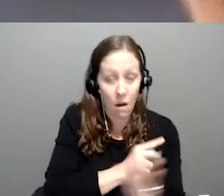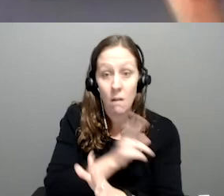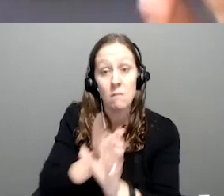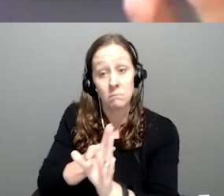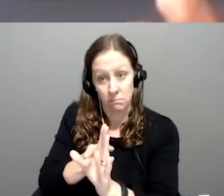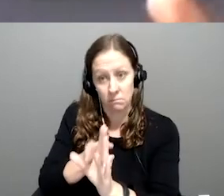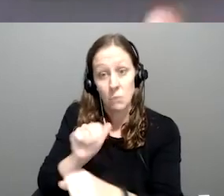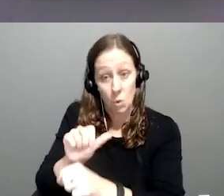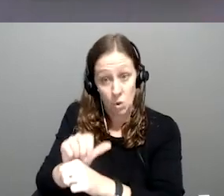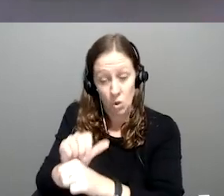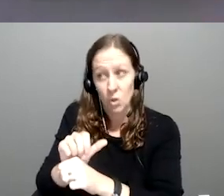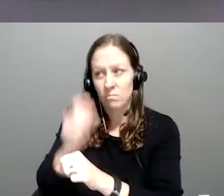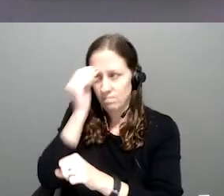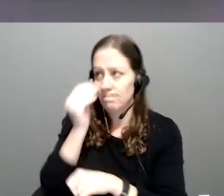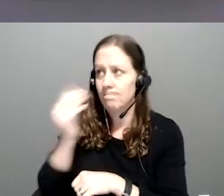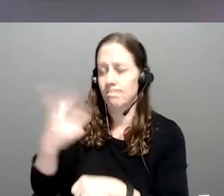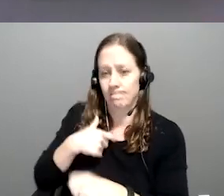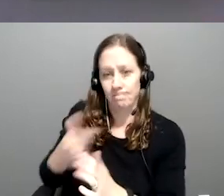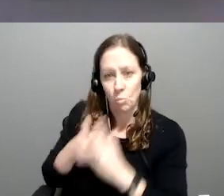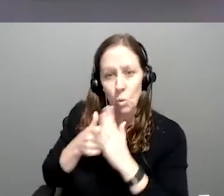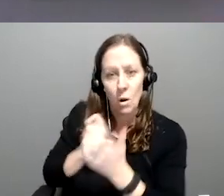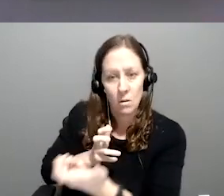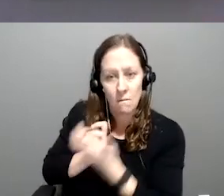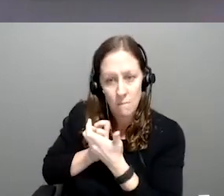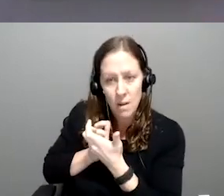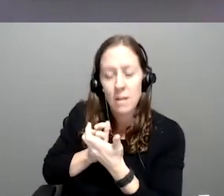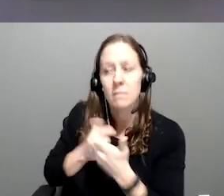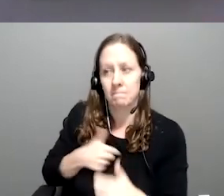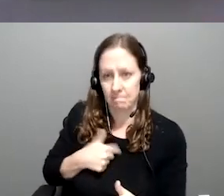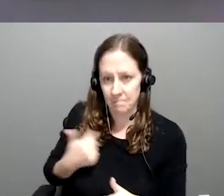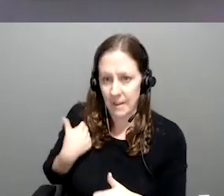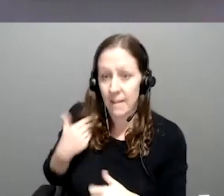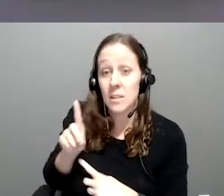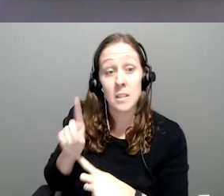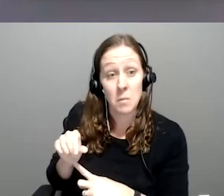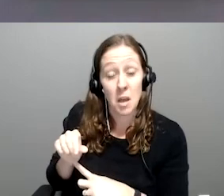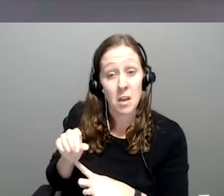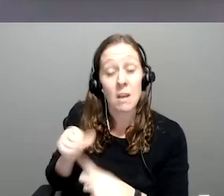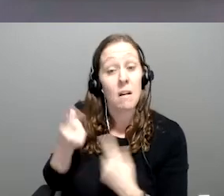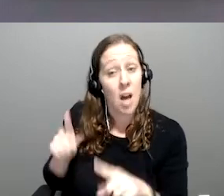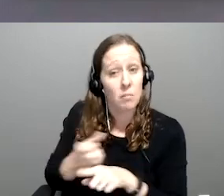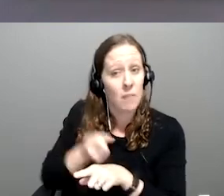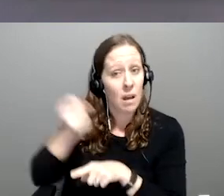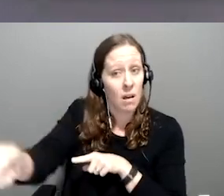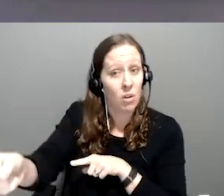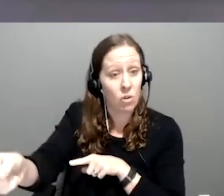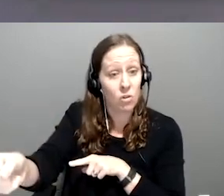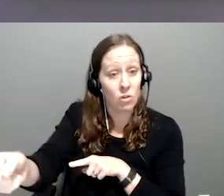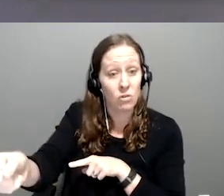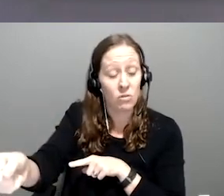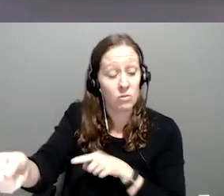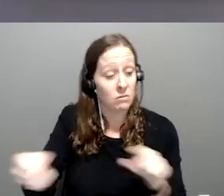have a disability and do require accommodations, and end up getting great jobs and getting the same jobs that